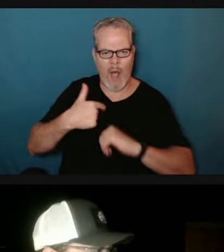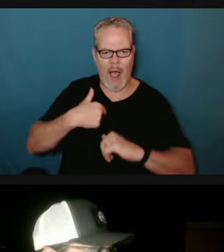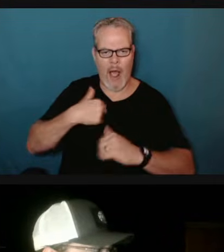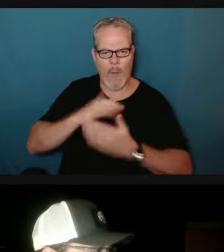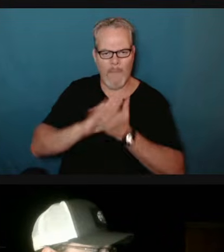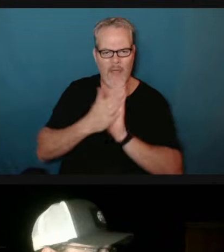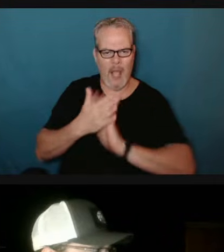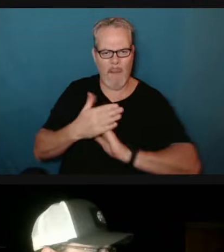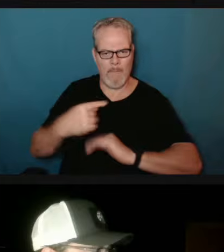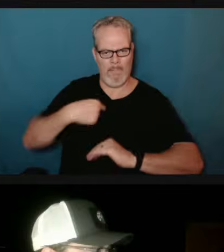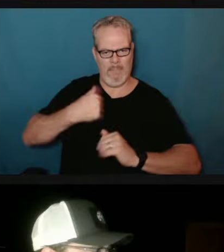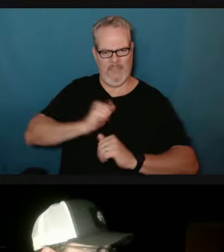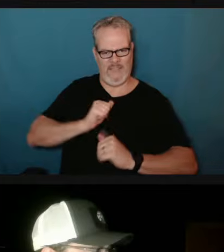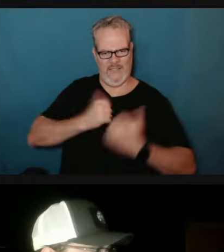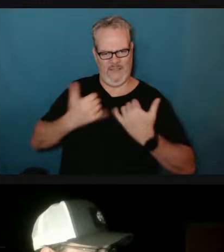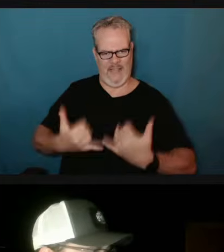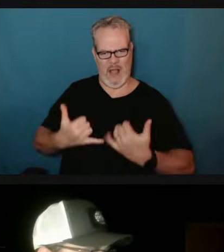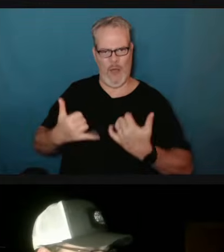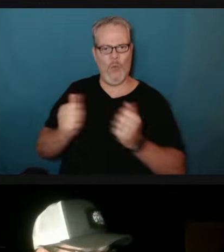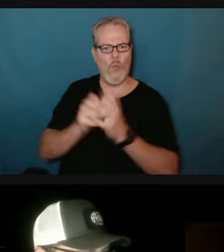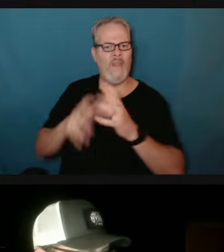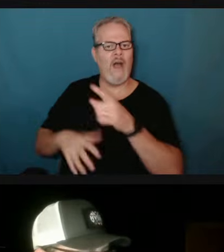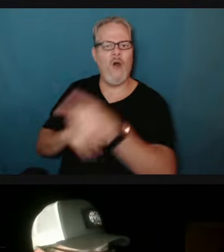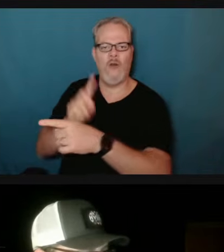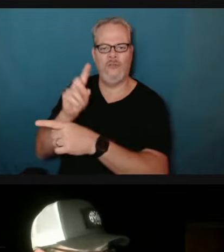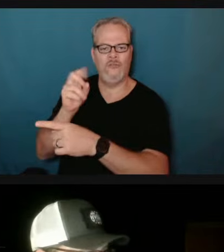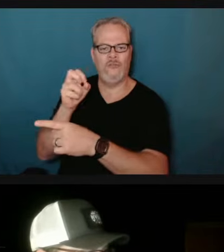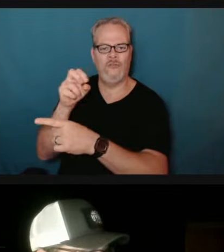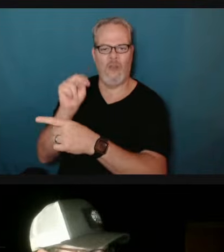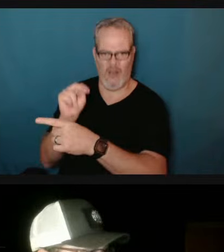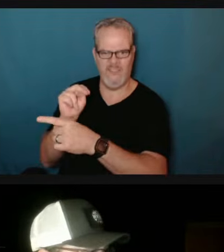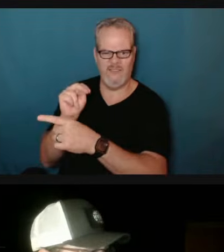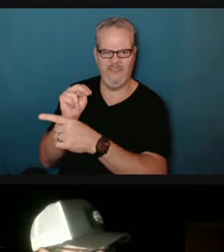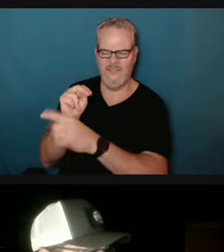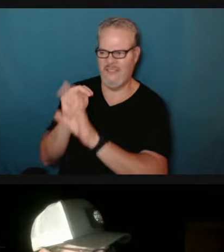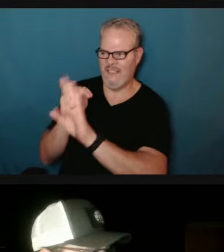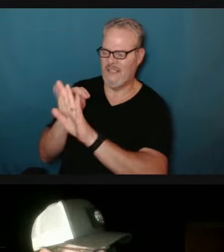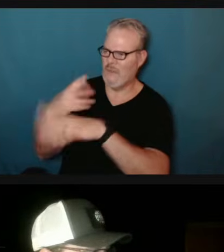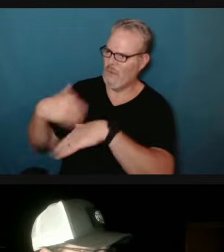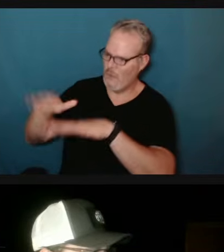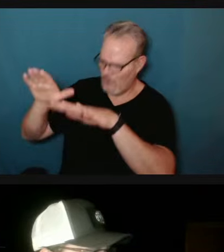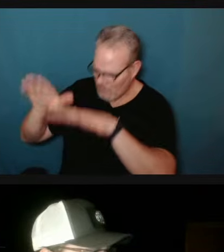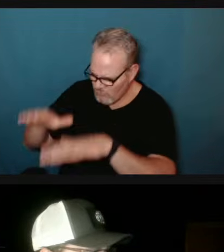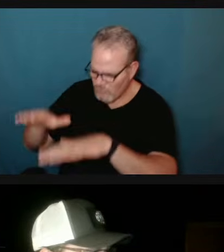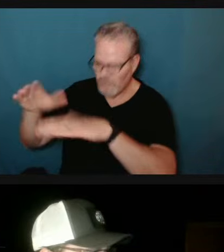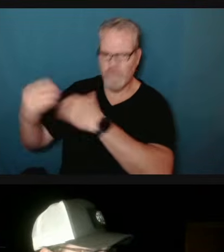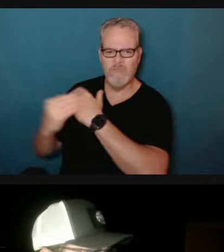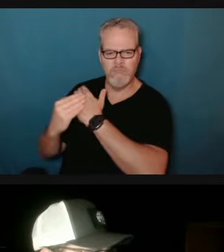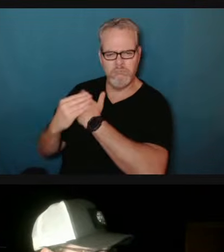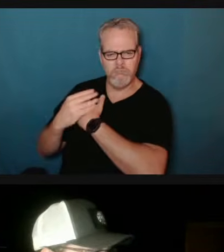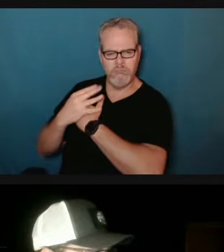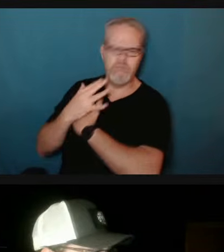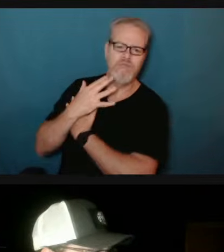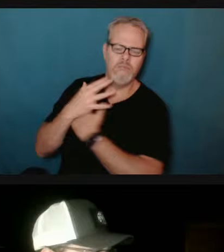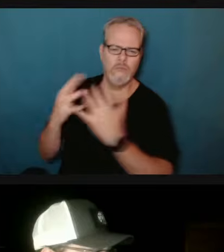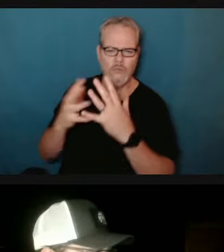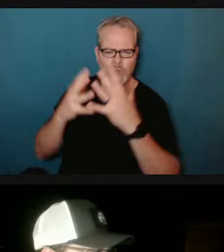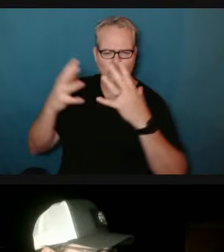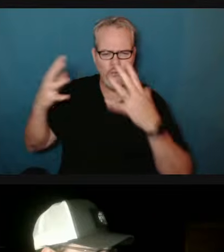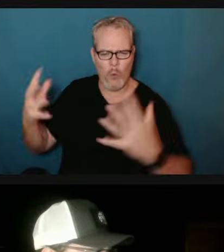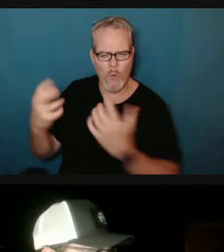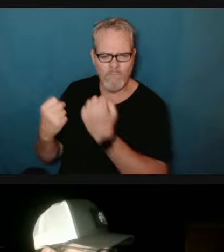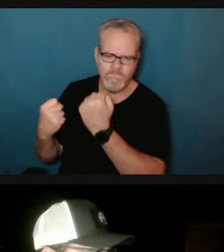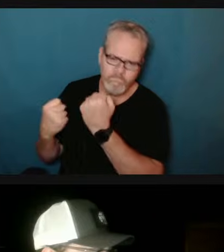Don. Yeah. Right. Yeah. Like the amount of stuff he's had a hand on that's like fundamental now to